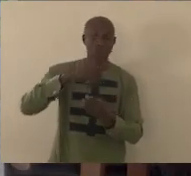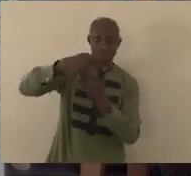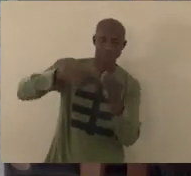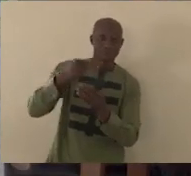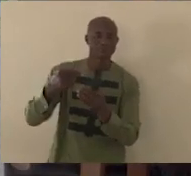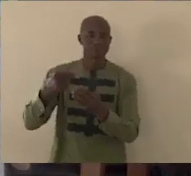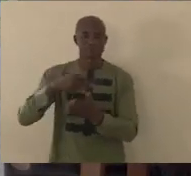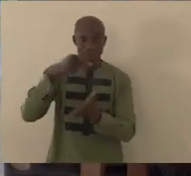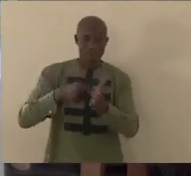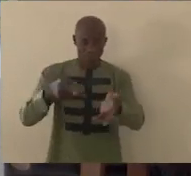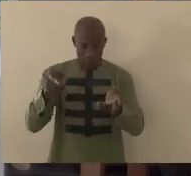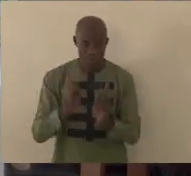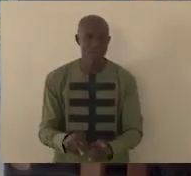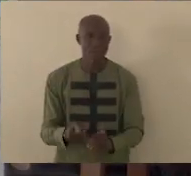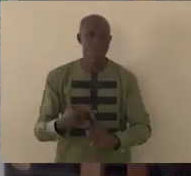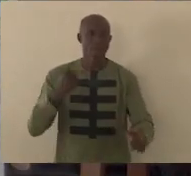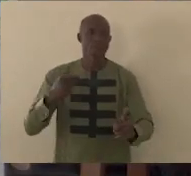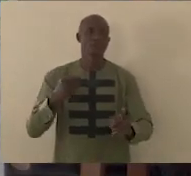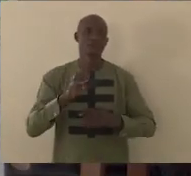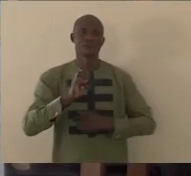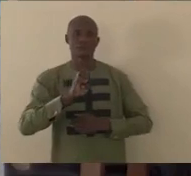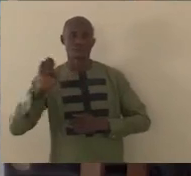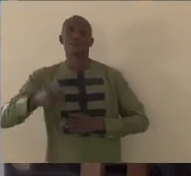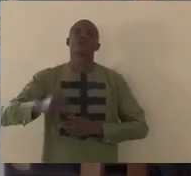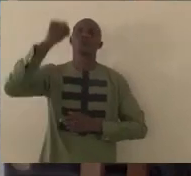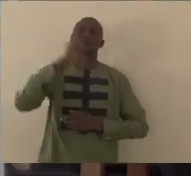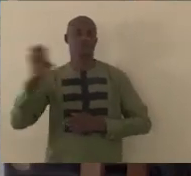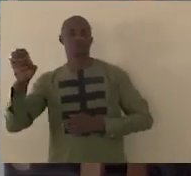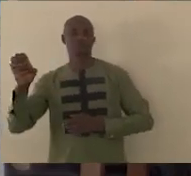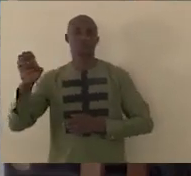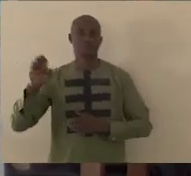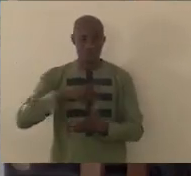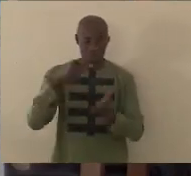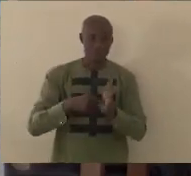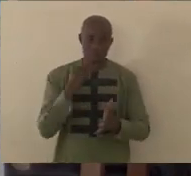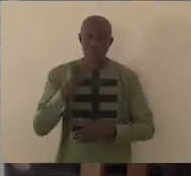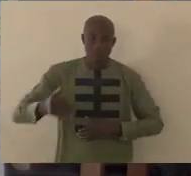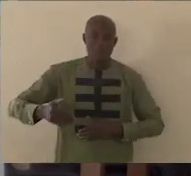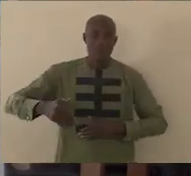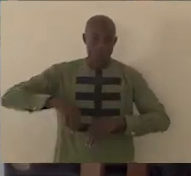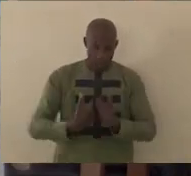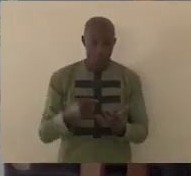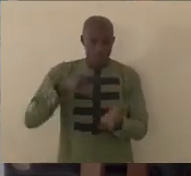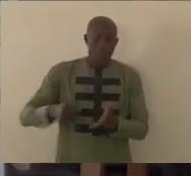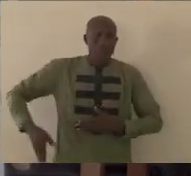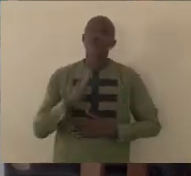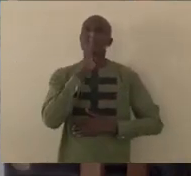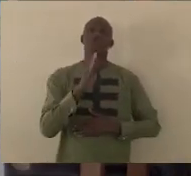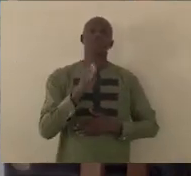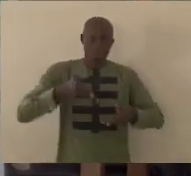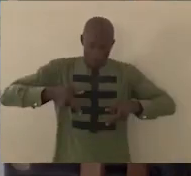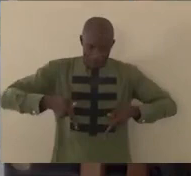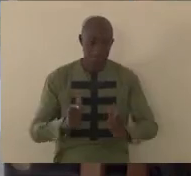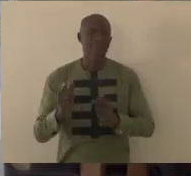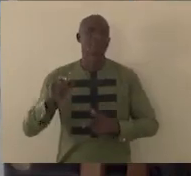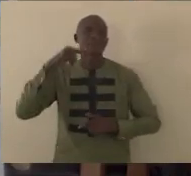about this person from the northeastern part of Nigeria, I said, this is how it should be. And let a Hausa